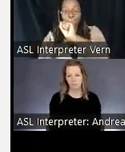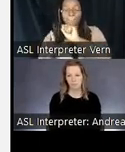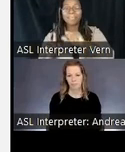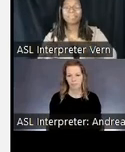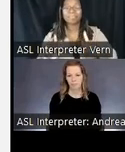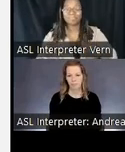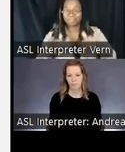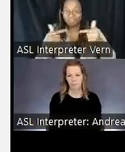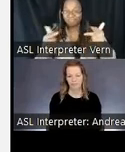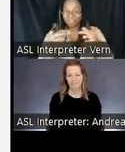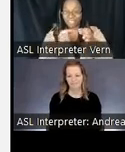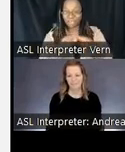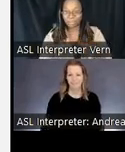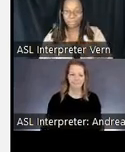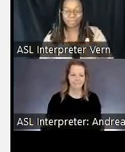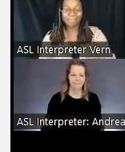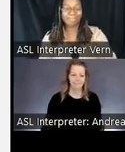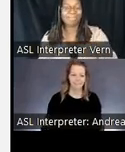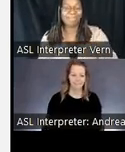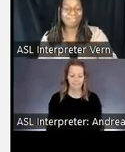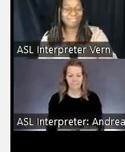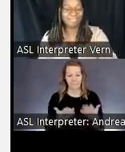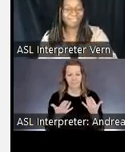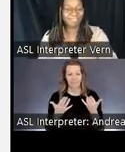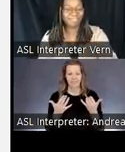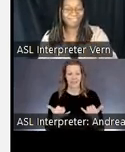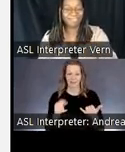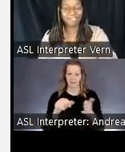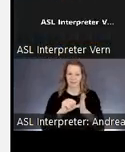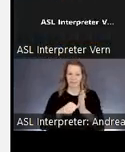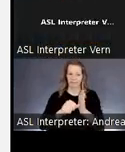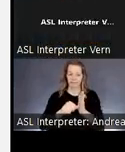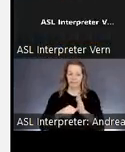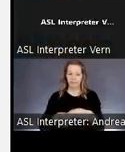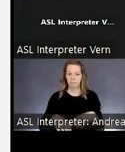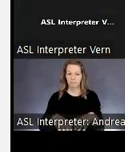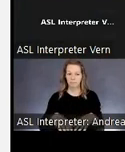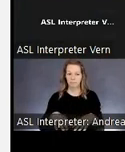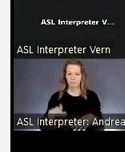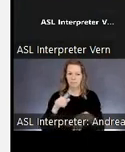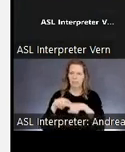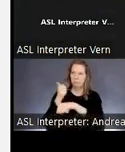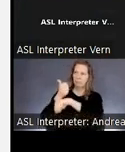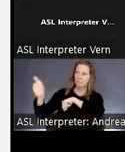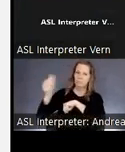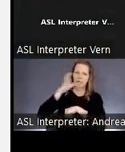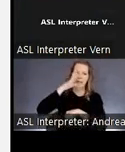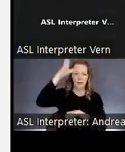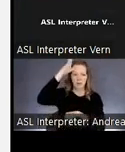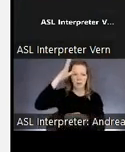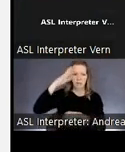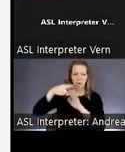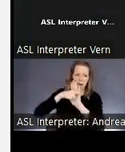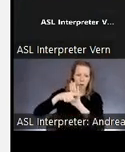to take a second just to reiterate, these are not good or bad parents, good or bad